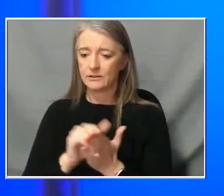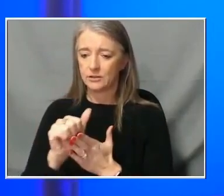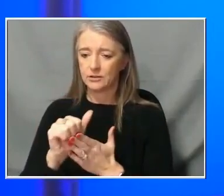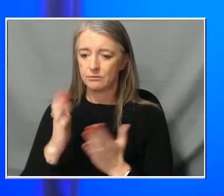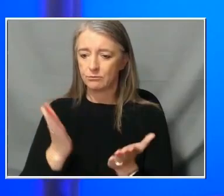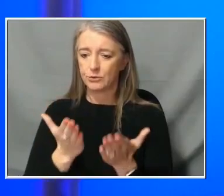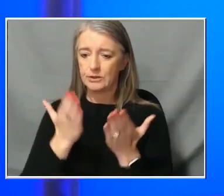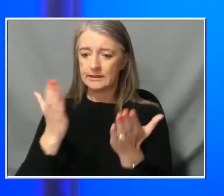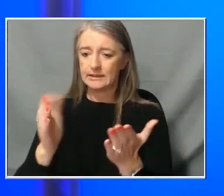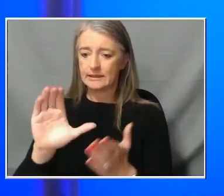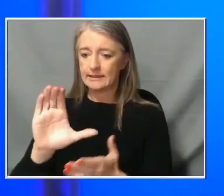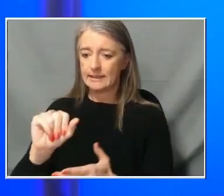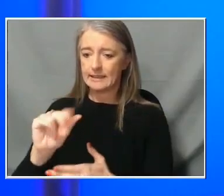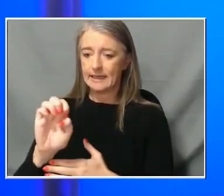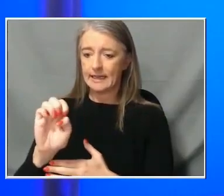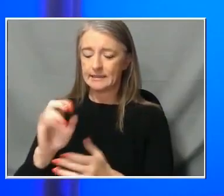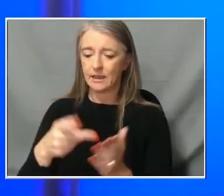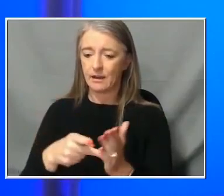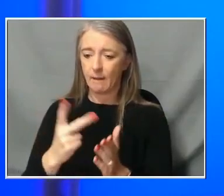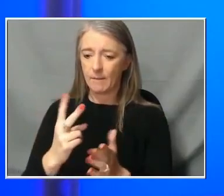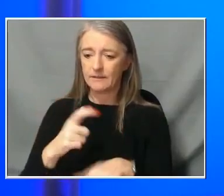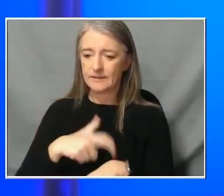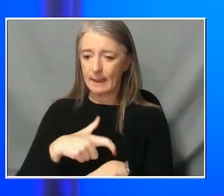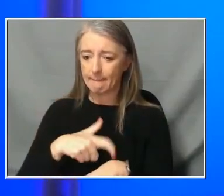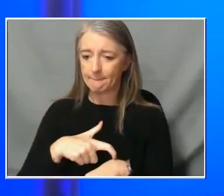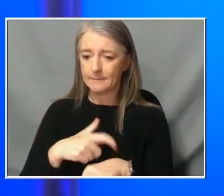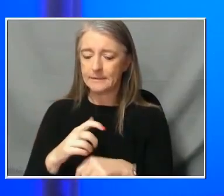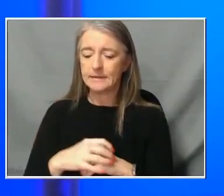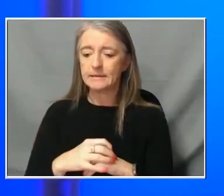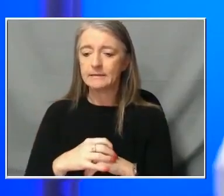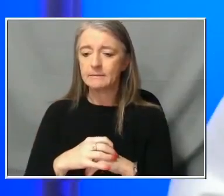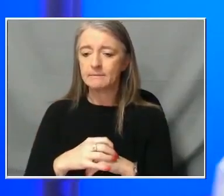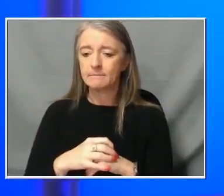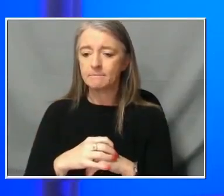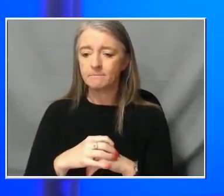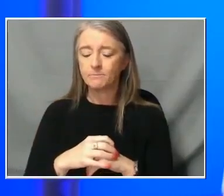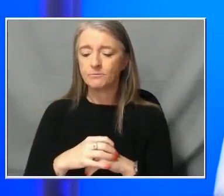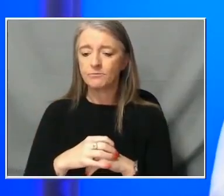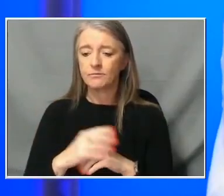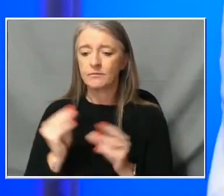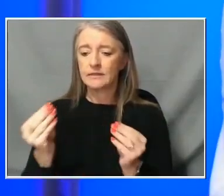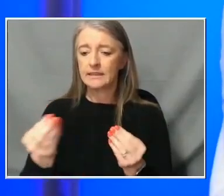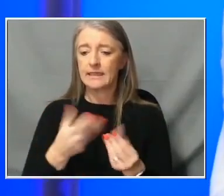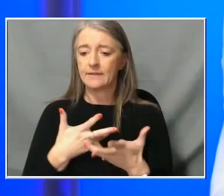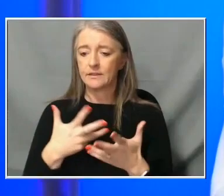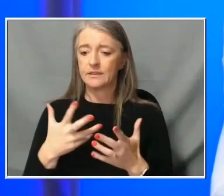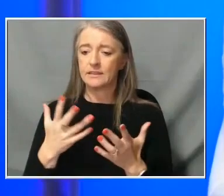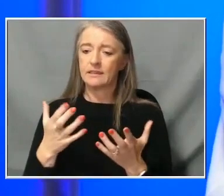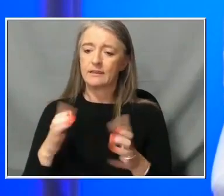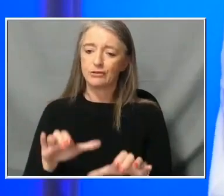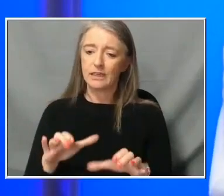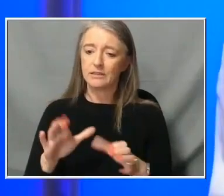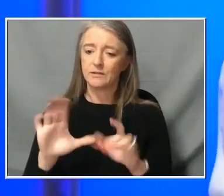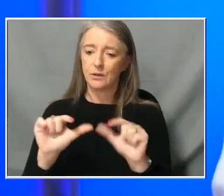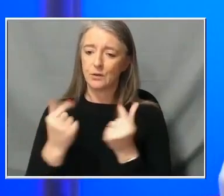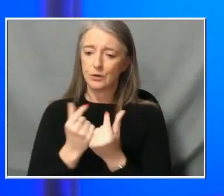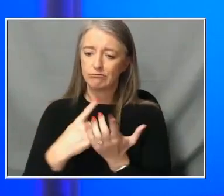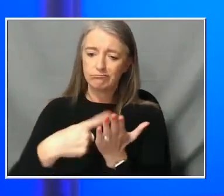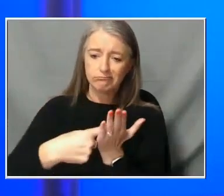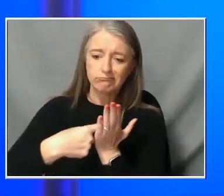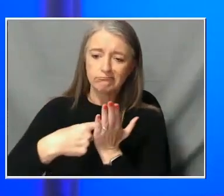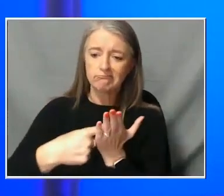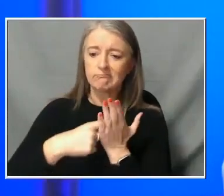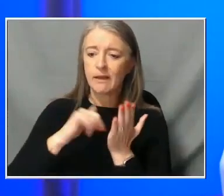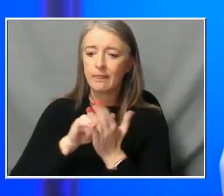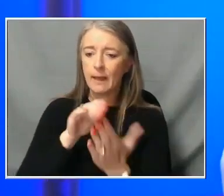case actually a couple of times. And that gives us a chance to let everybody weigh in and discuss the multidisciplinary approach that we want